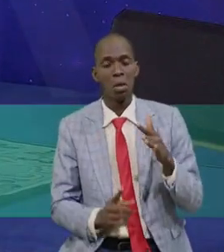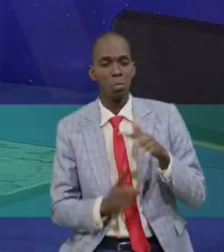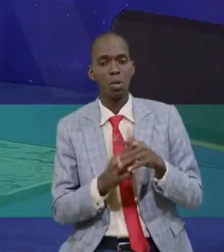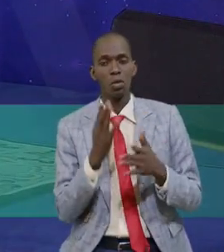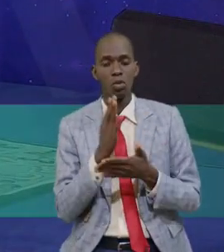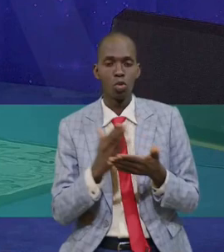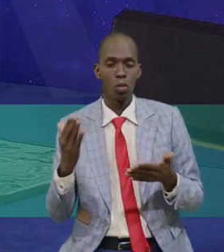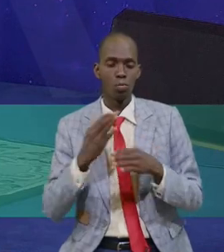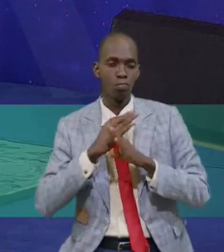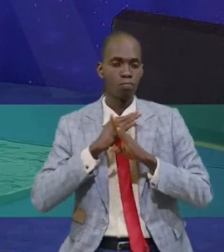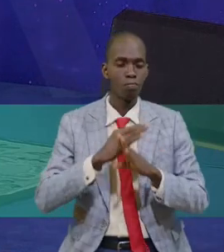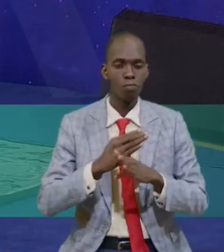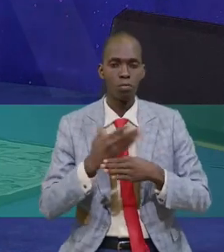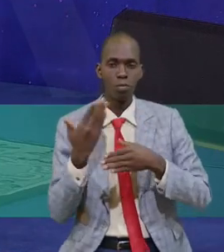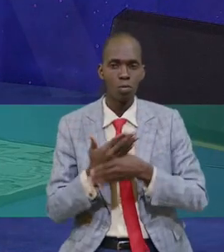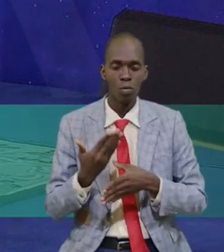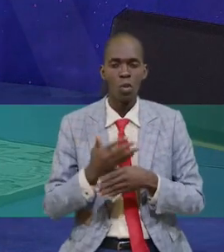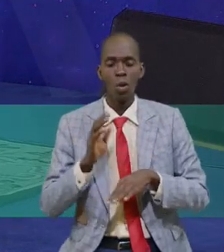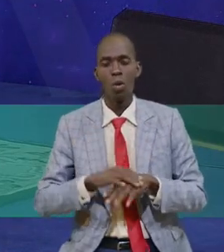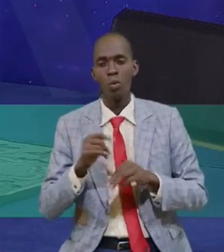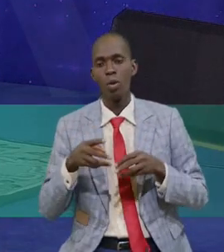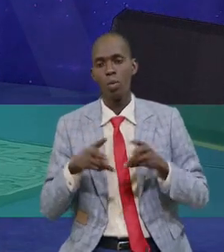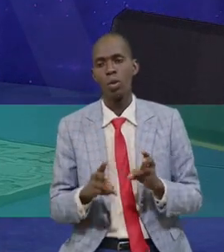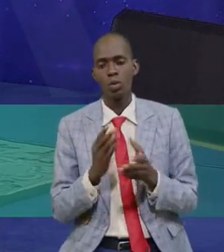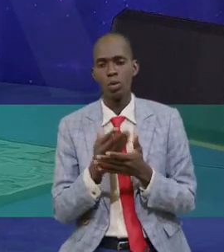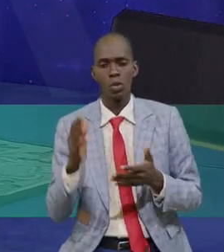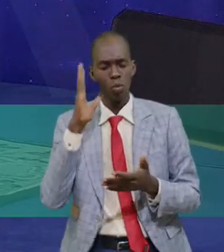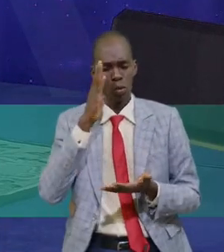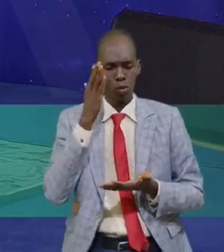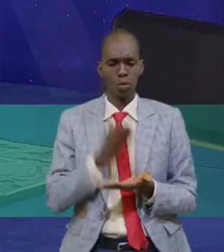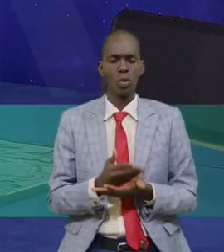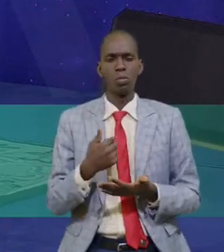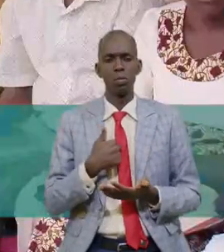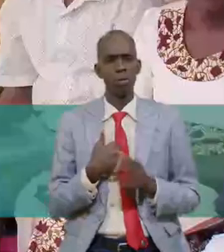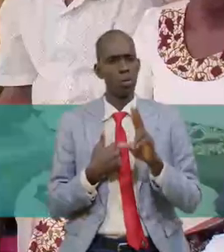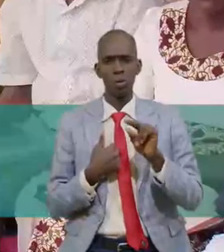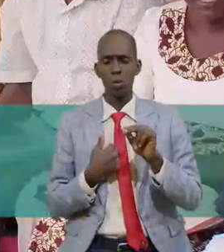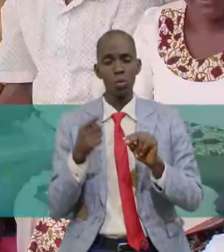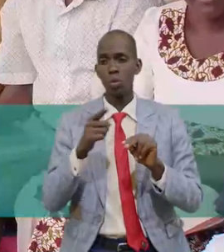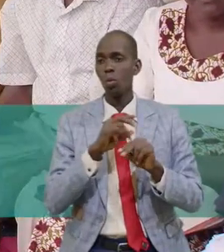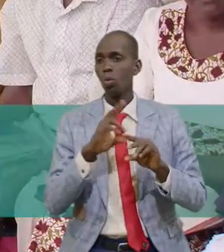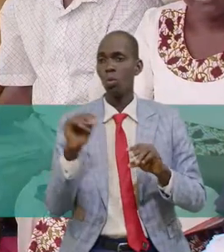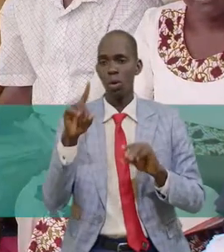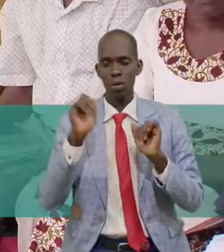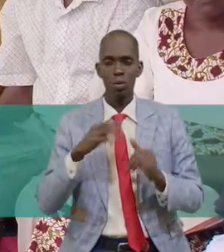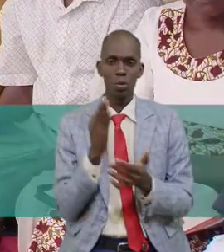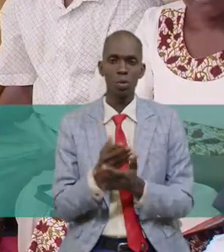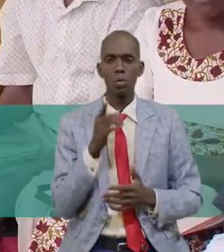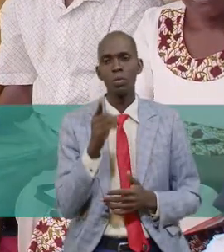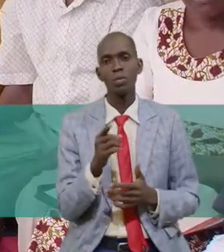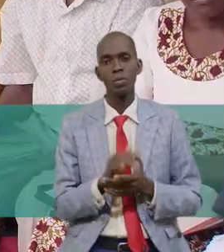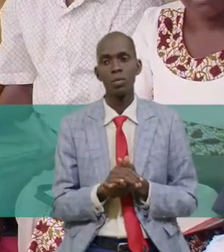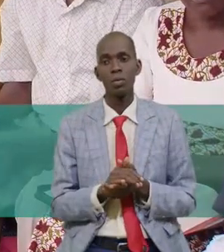be a hurdle in the way, and something will stop me. You're unstoppable. Yeah. If he